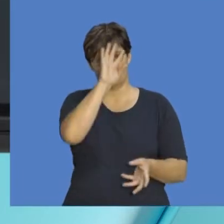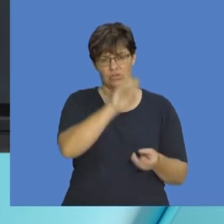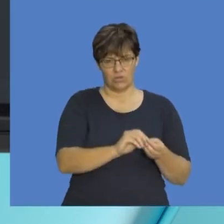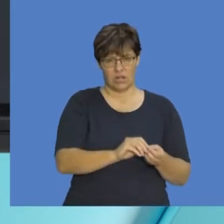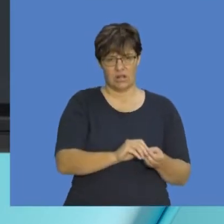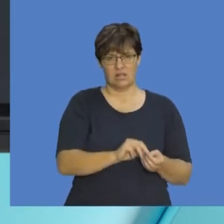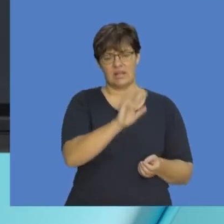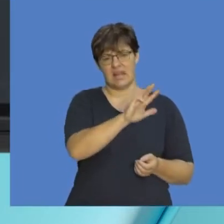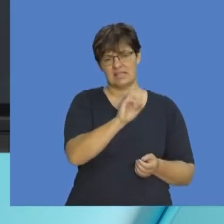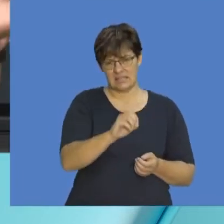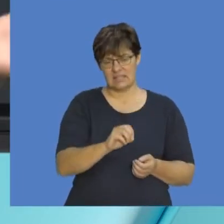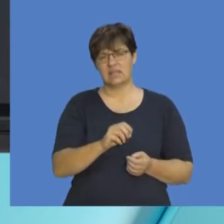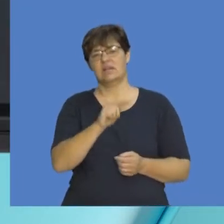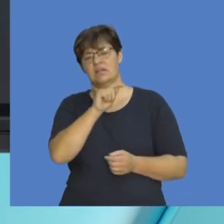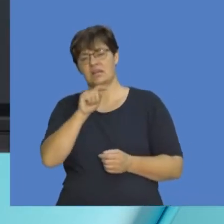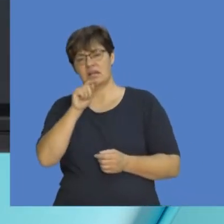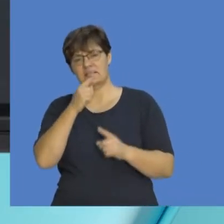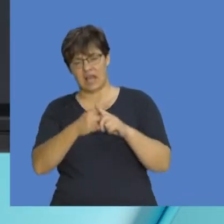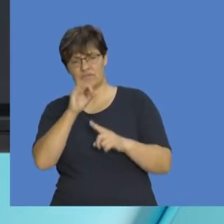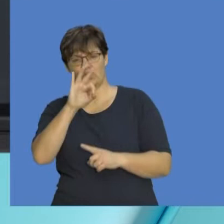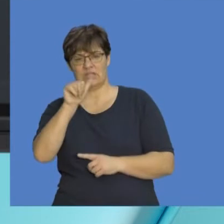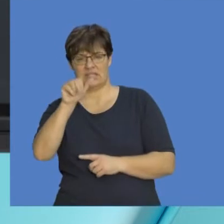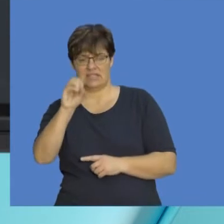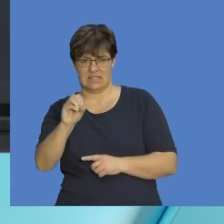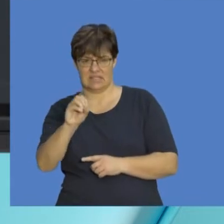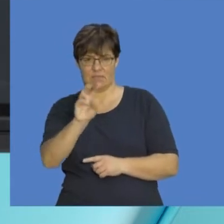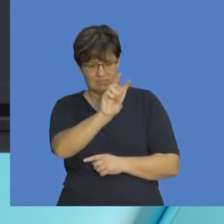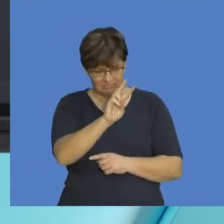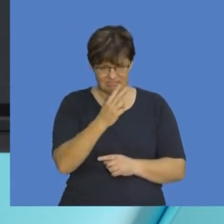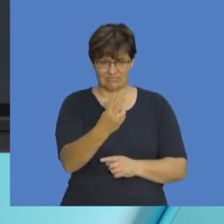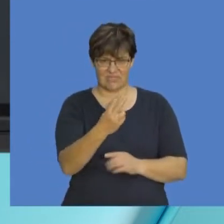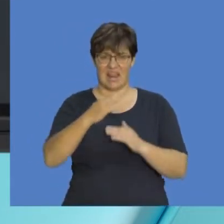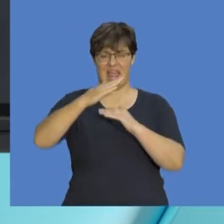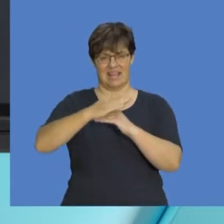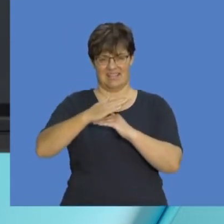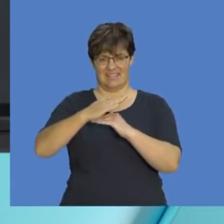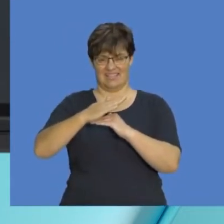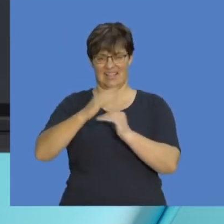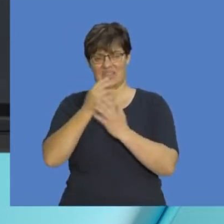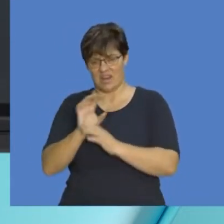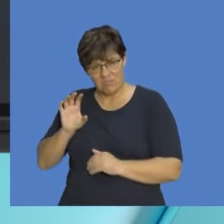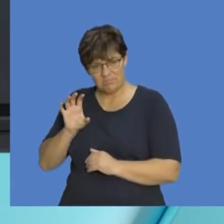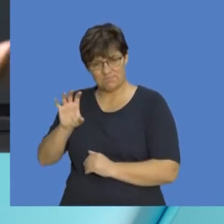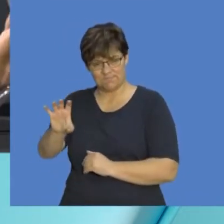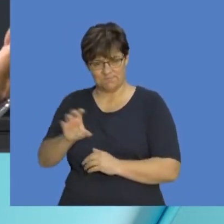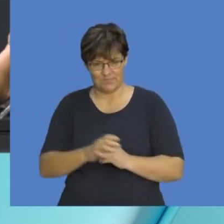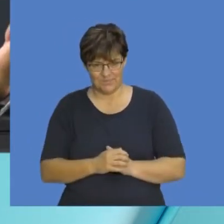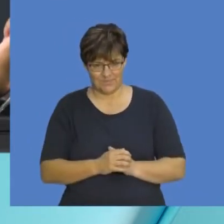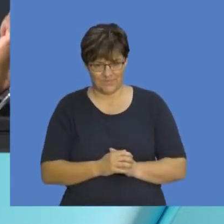total, which is 90 times 360. I have to convert boys and girls into an angle, then draw a pie